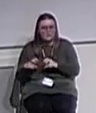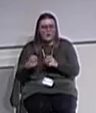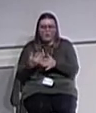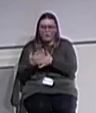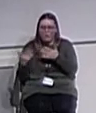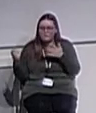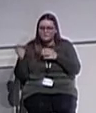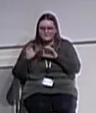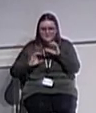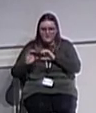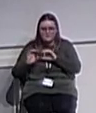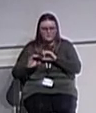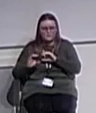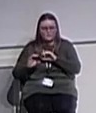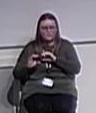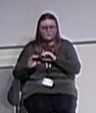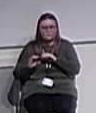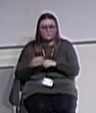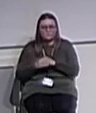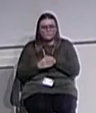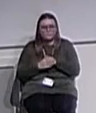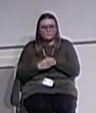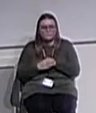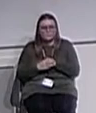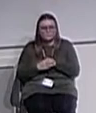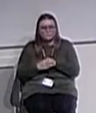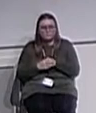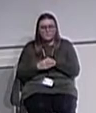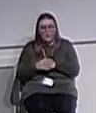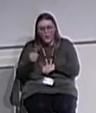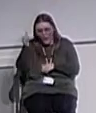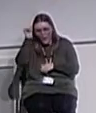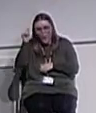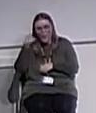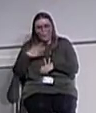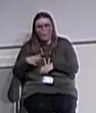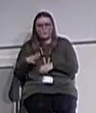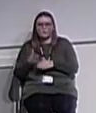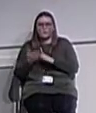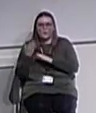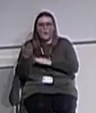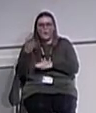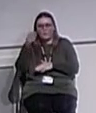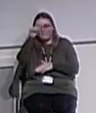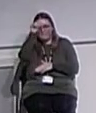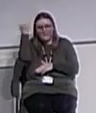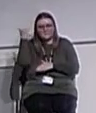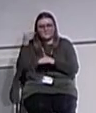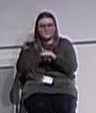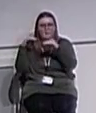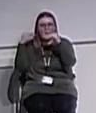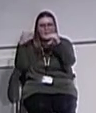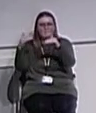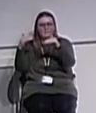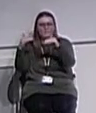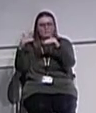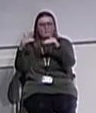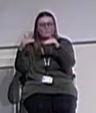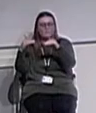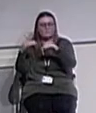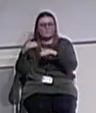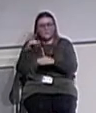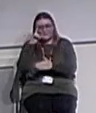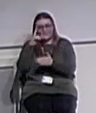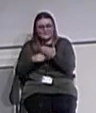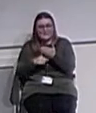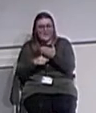science. And we know that it's going to be at master's level. So you will graduate then with an MSI in whichever discipline your